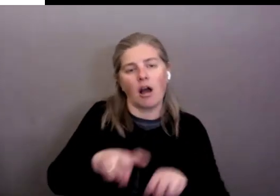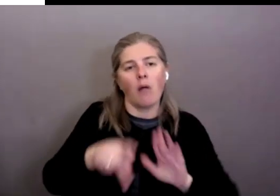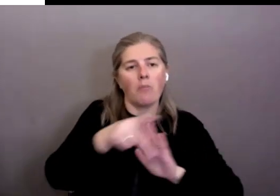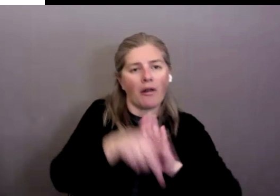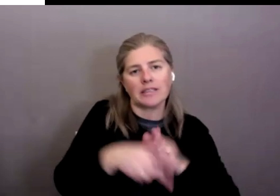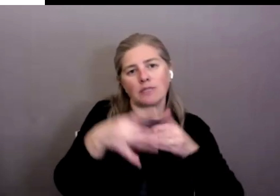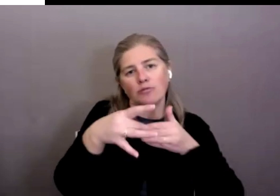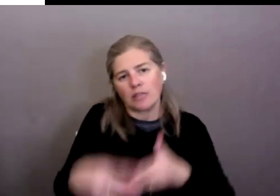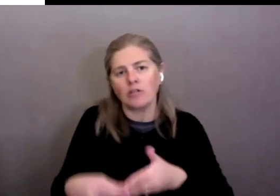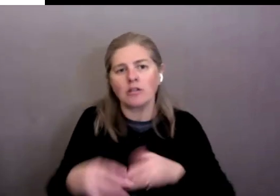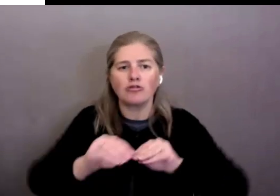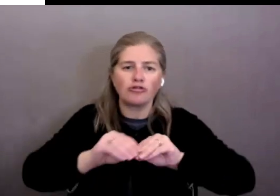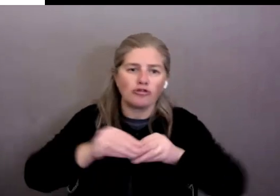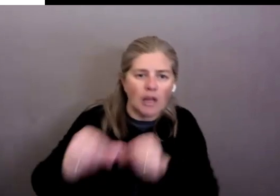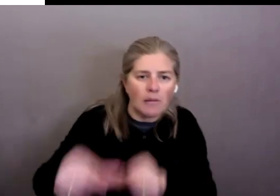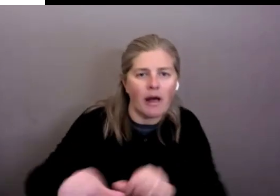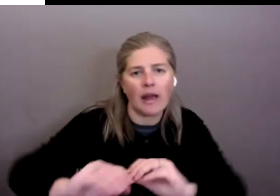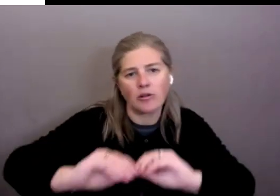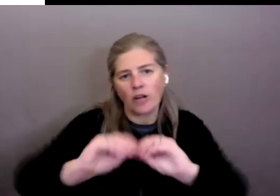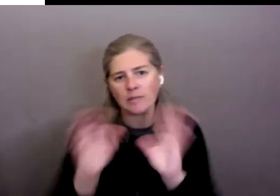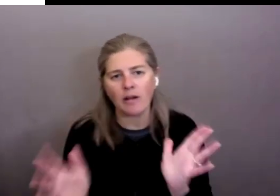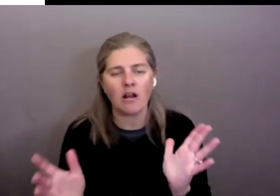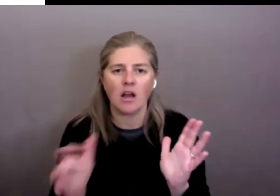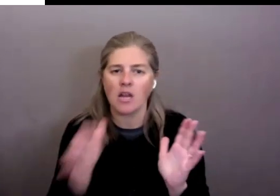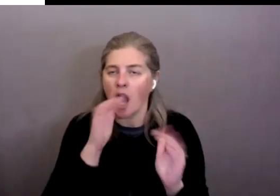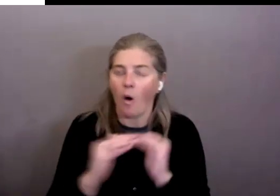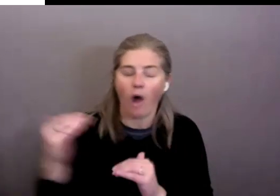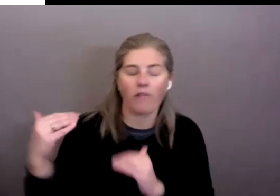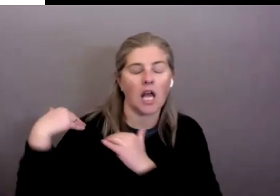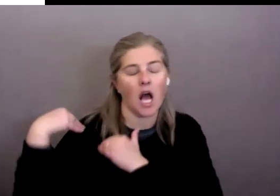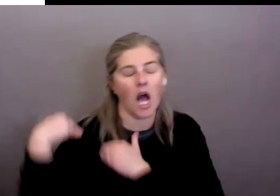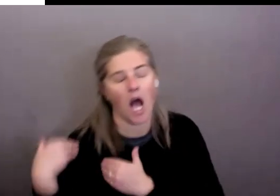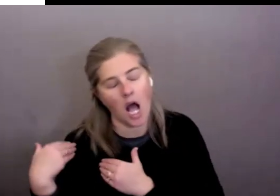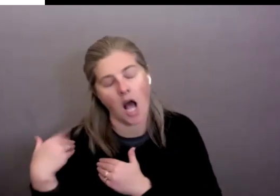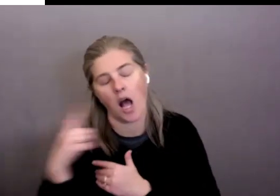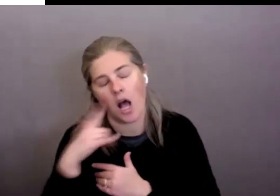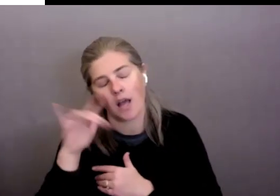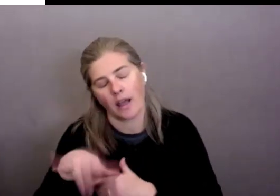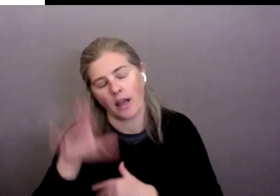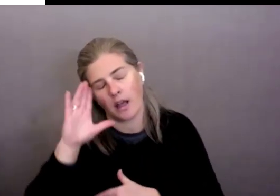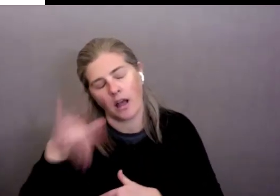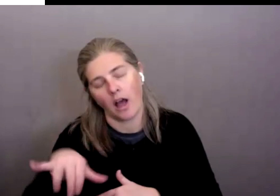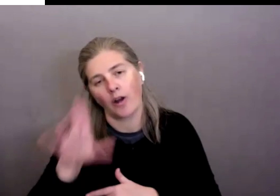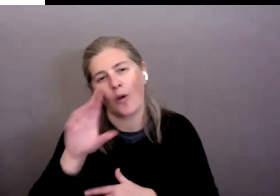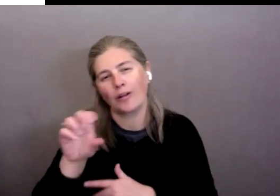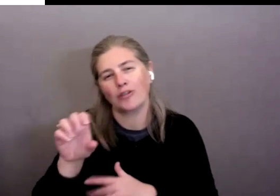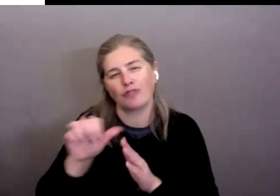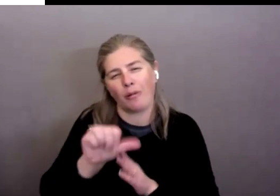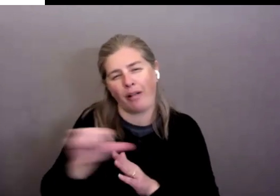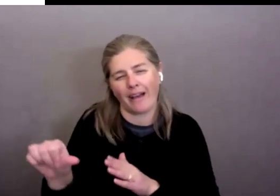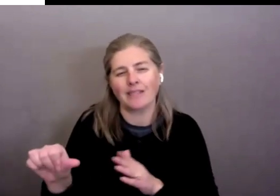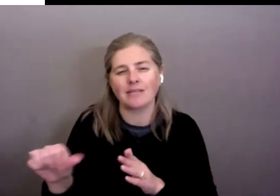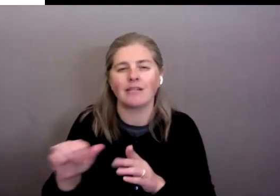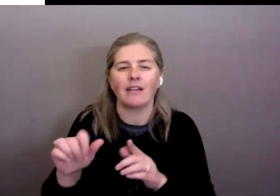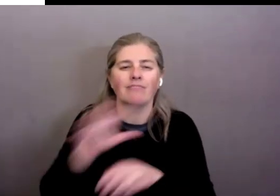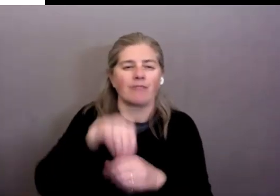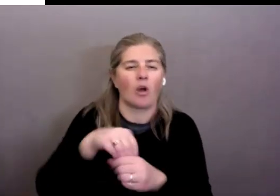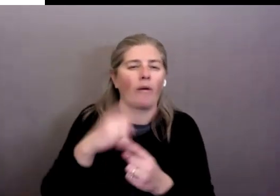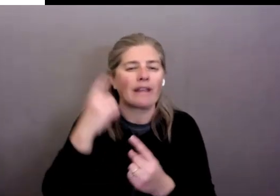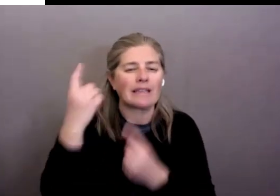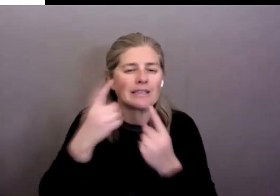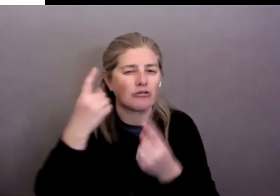streamlined, transparent, not overly burdensome to either the SUA or AAAs, and commensurate to the degree of risk associated with a specific